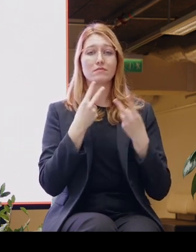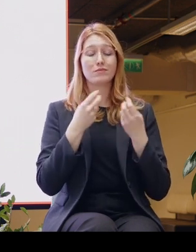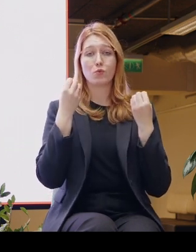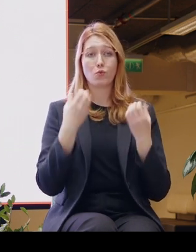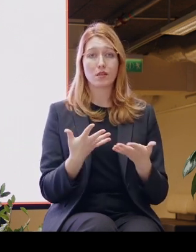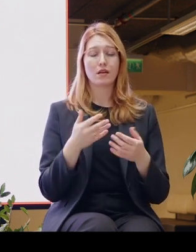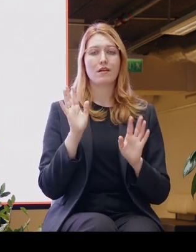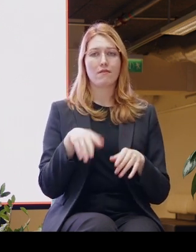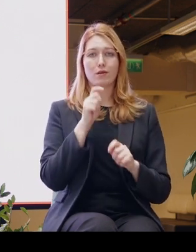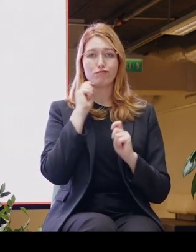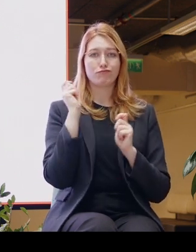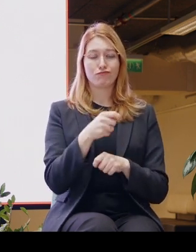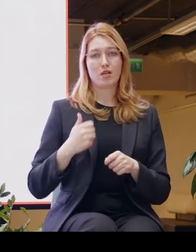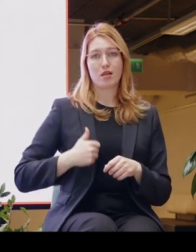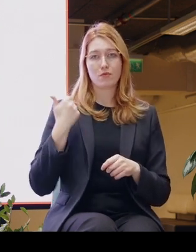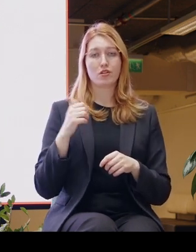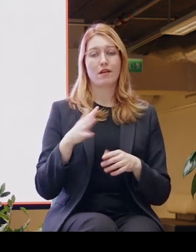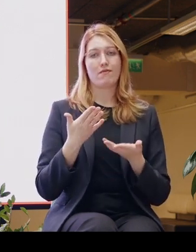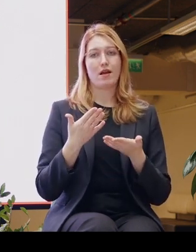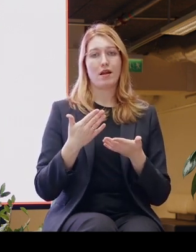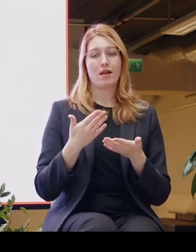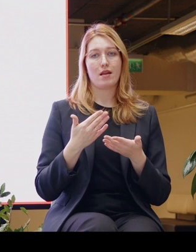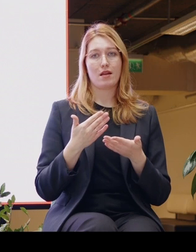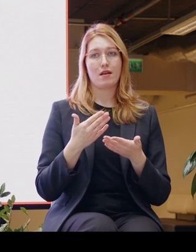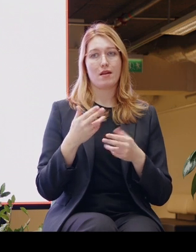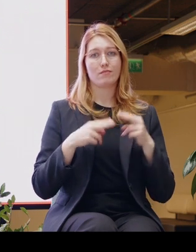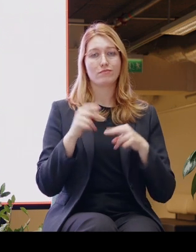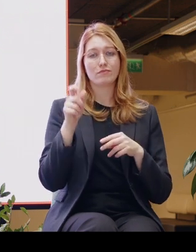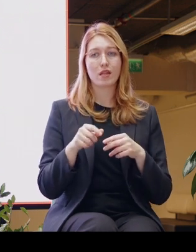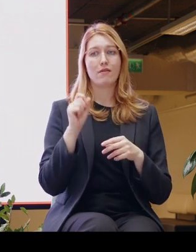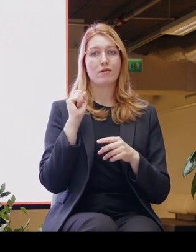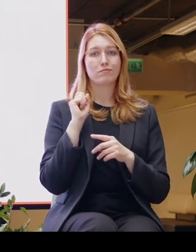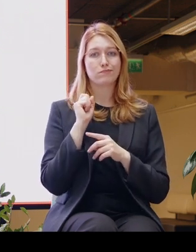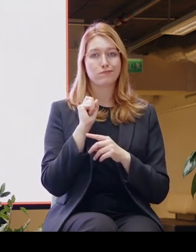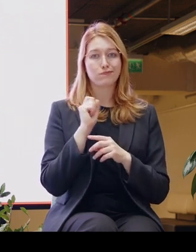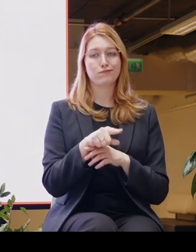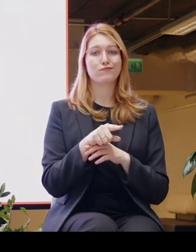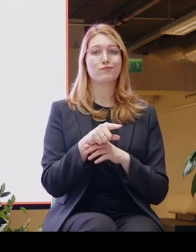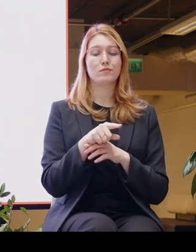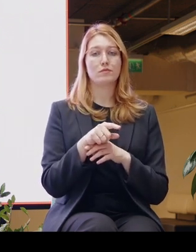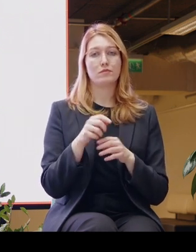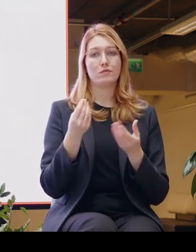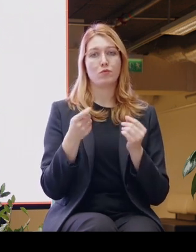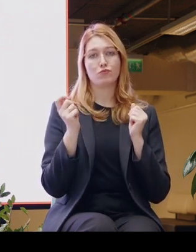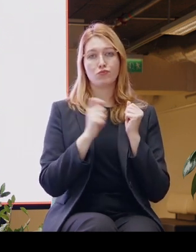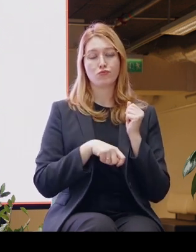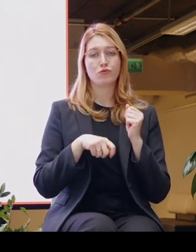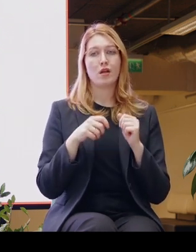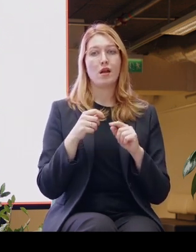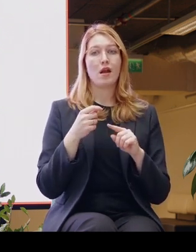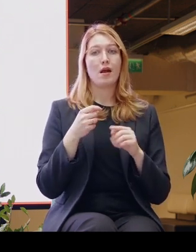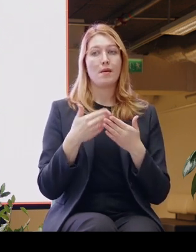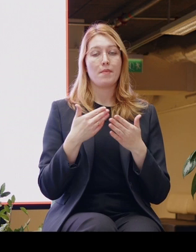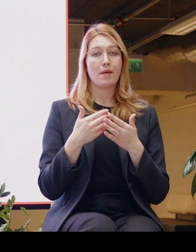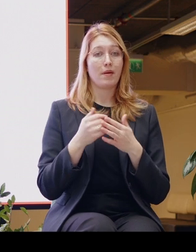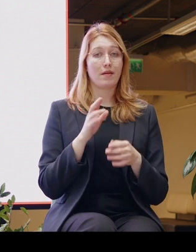The penalty can be ordered until the work is done. That means if they don't do it, we're still giving out the fine until the work